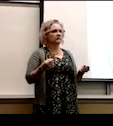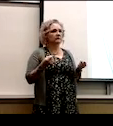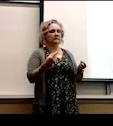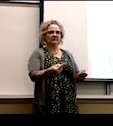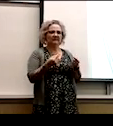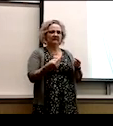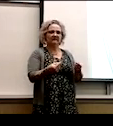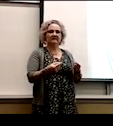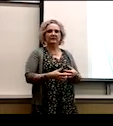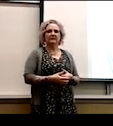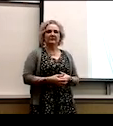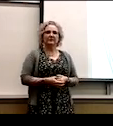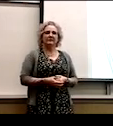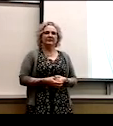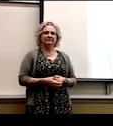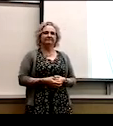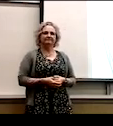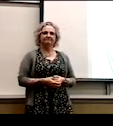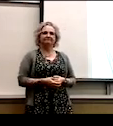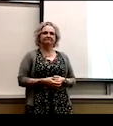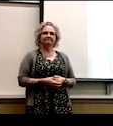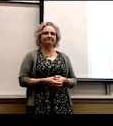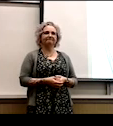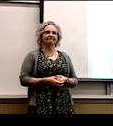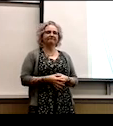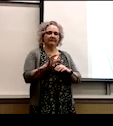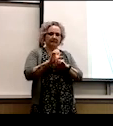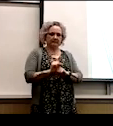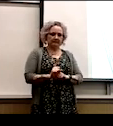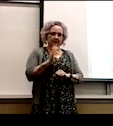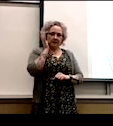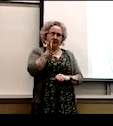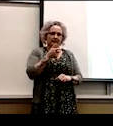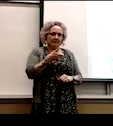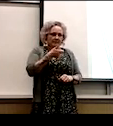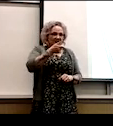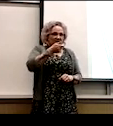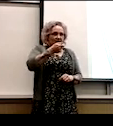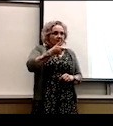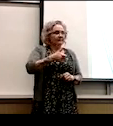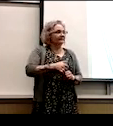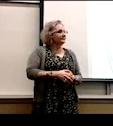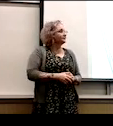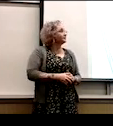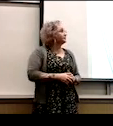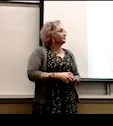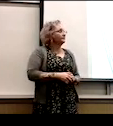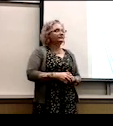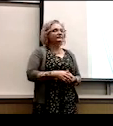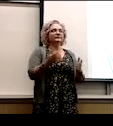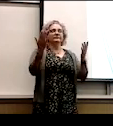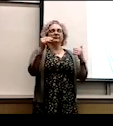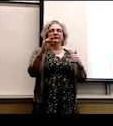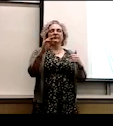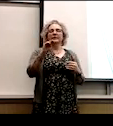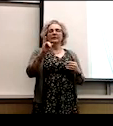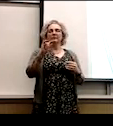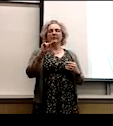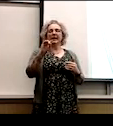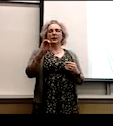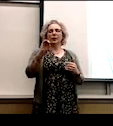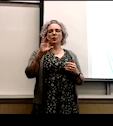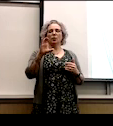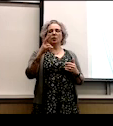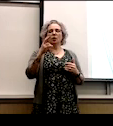Yeah, I'll get myself trained on this. There's a lot on mitochondrial genes that